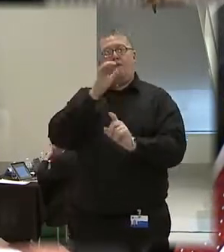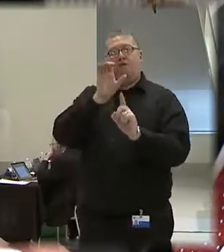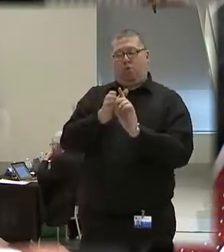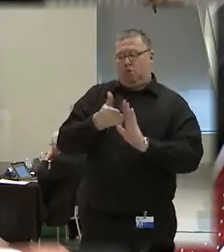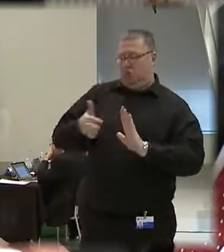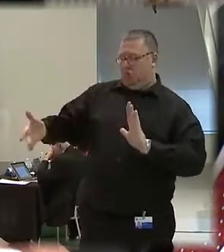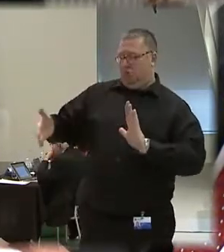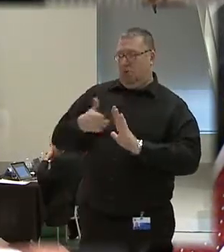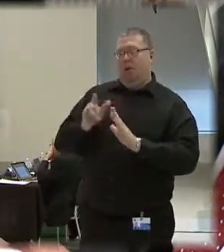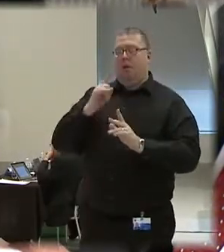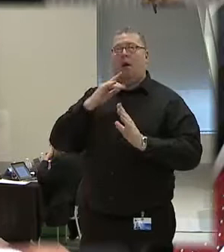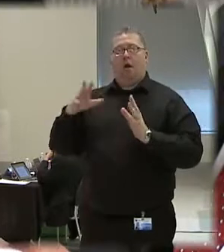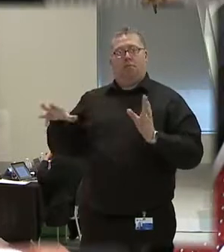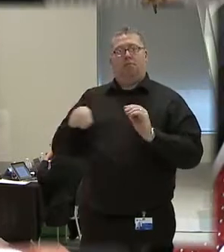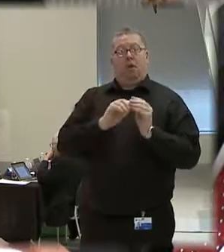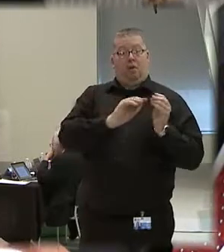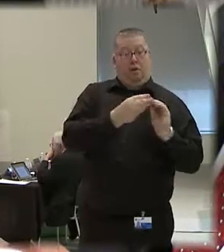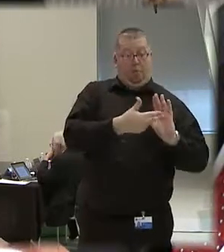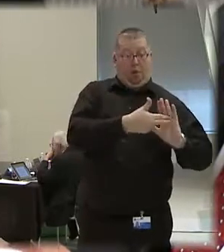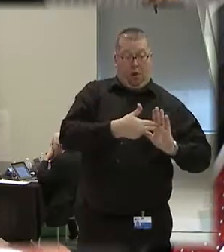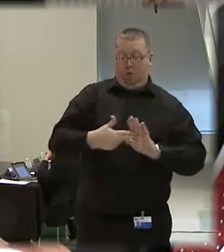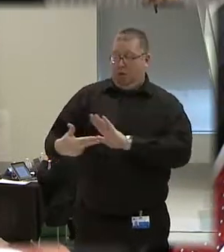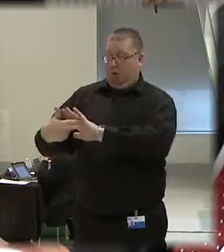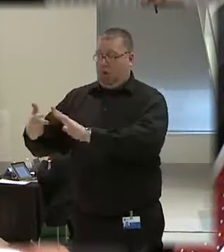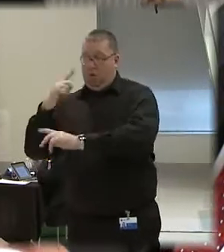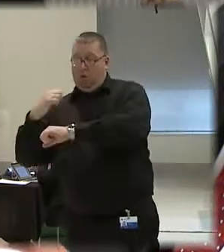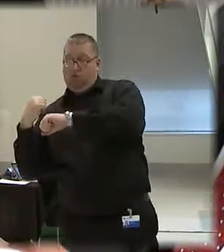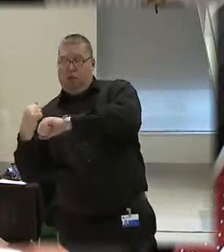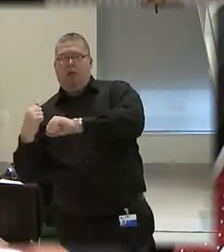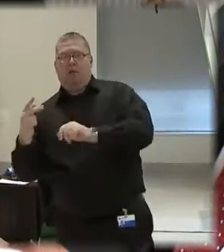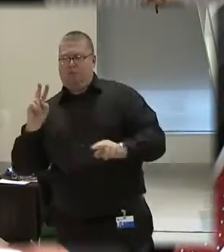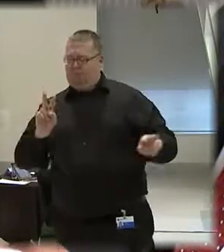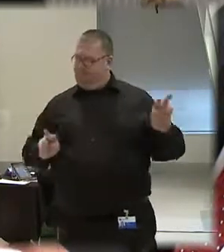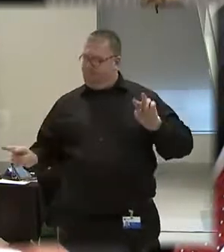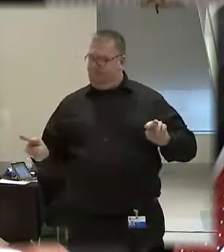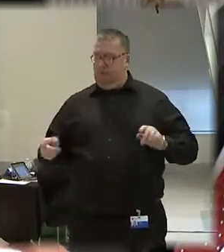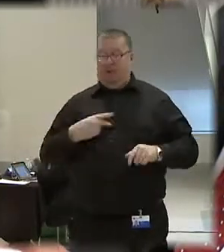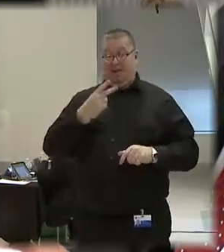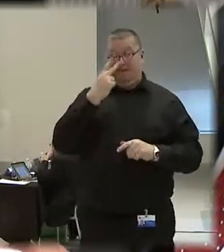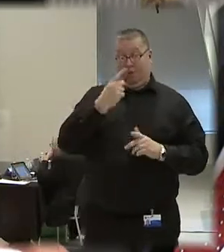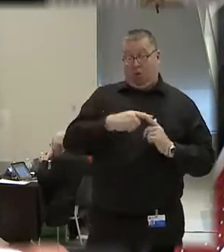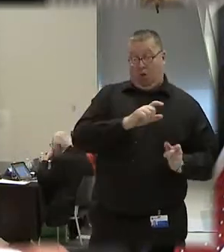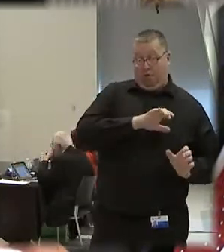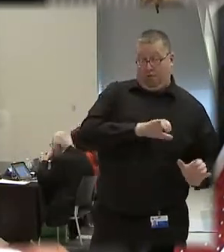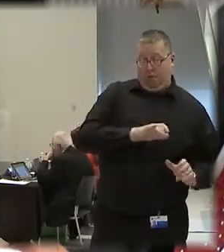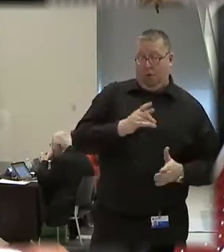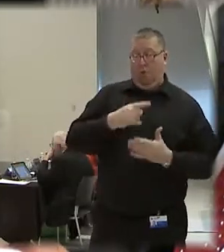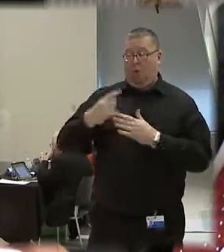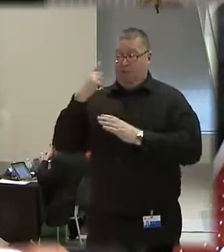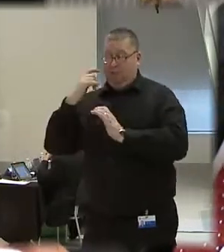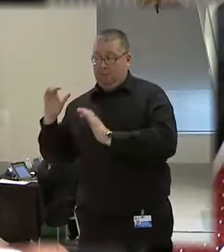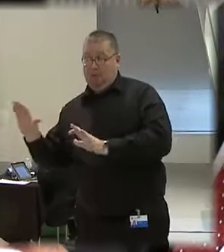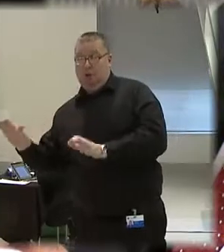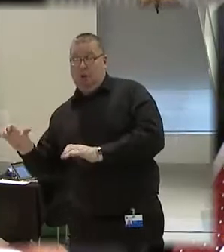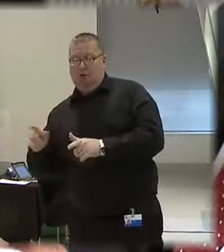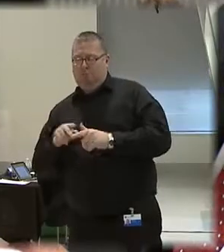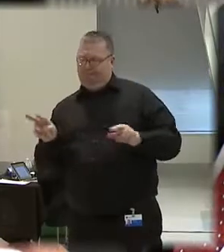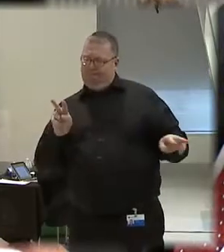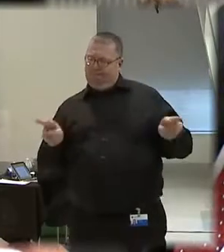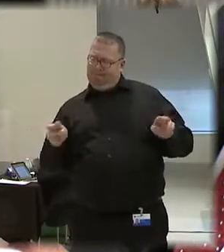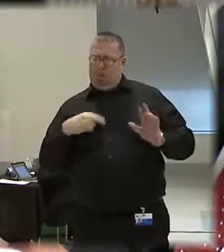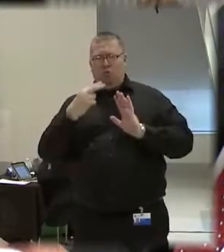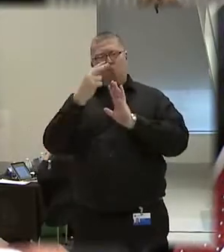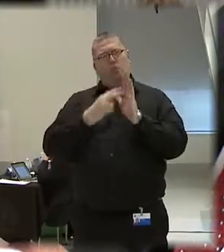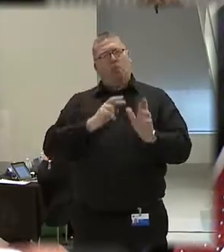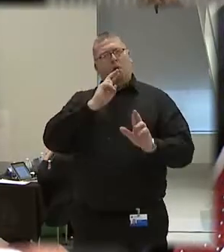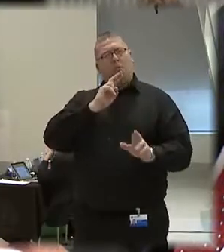and there's a number. So you read these all the time, and you see what the officer did, you see what the suspect did, but oftentimes in yearly reports,